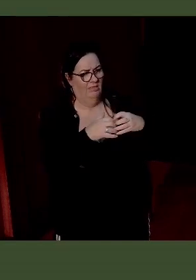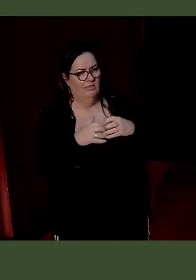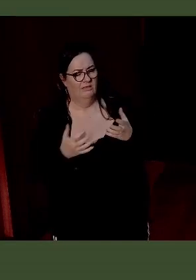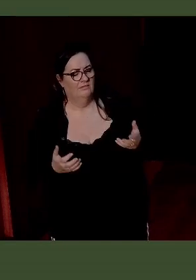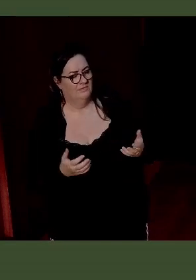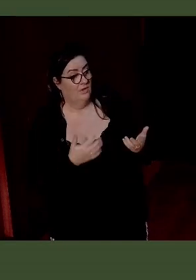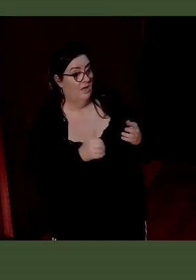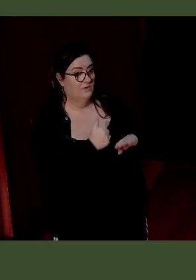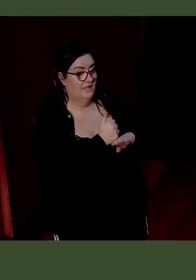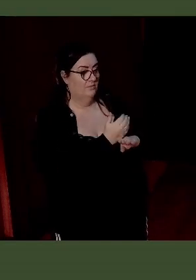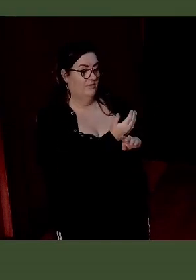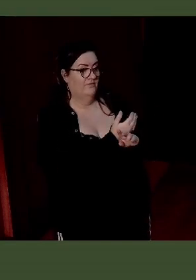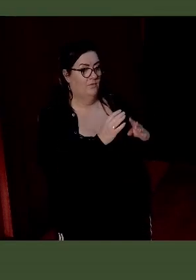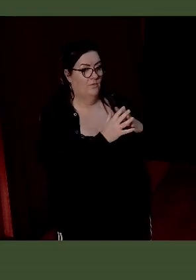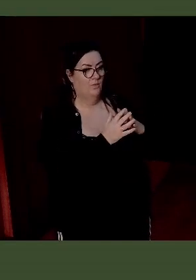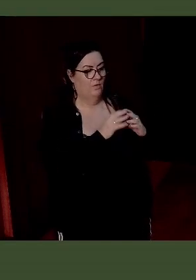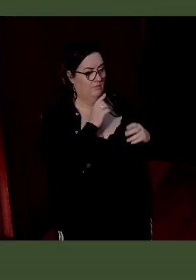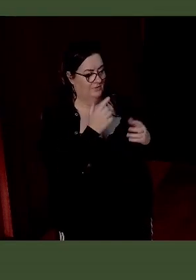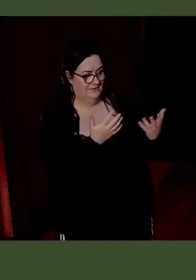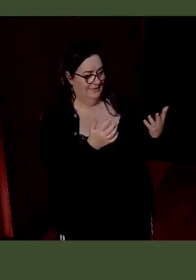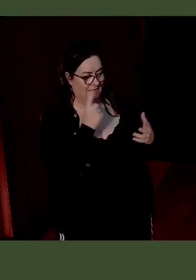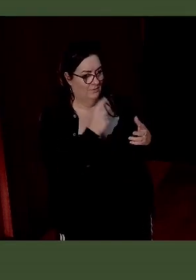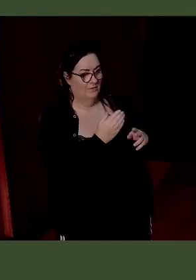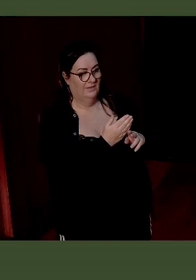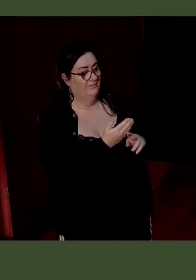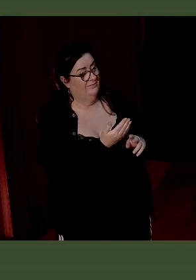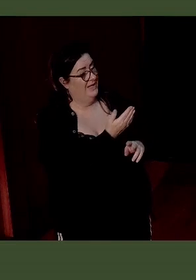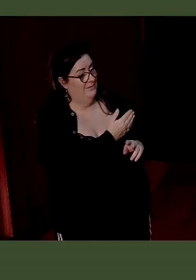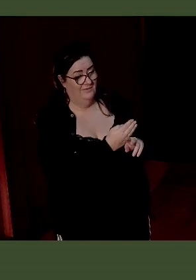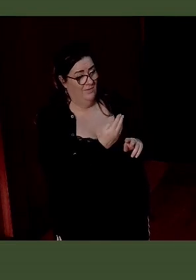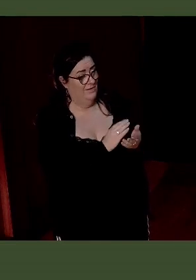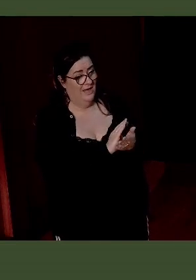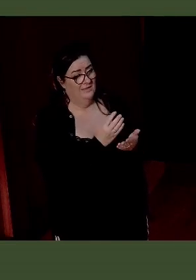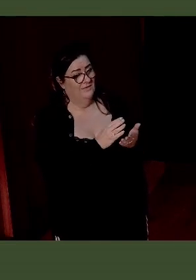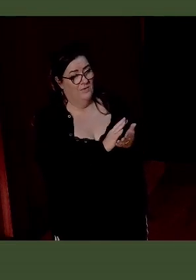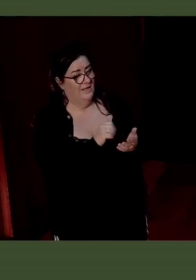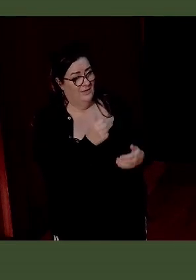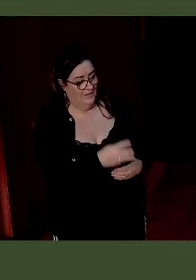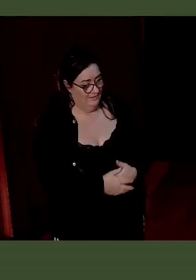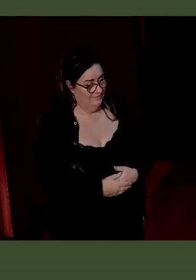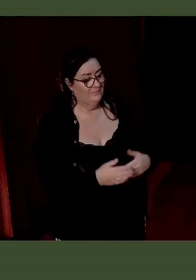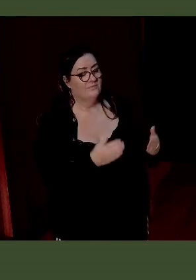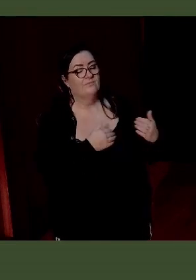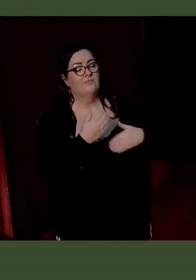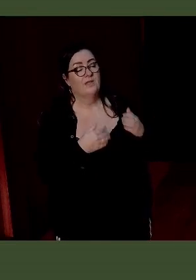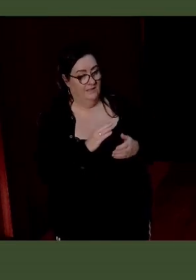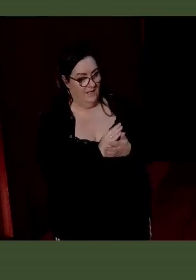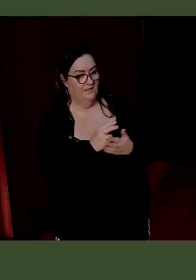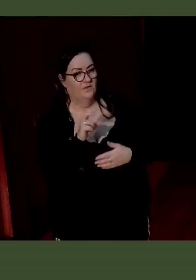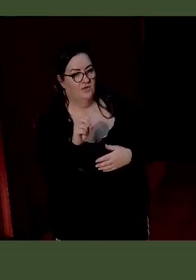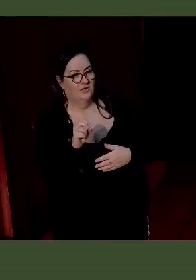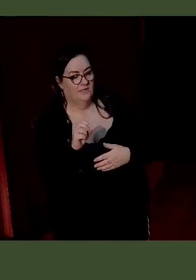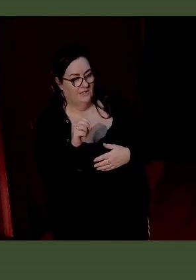the War of Independence and Civil War, but I have a strong suspicion that they were in pretty bad condition pre-1914. In 1930, the medical officer in